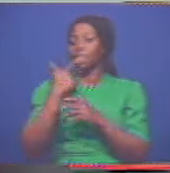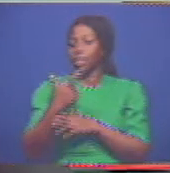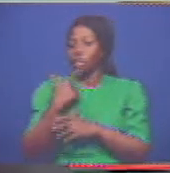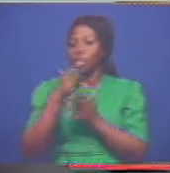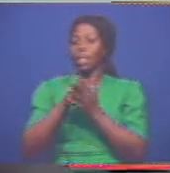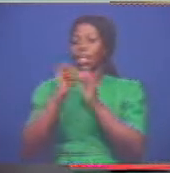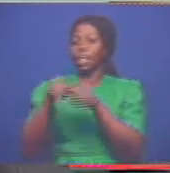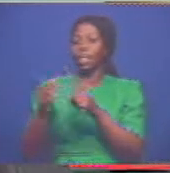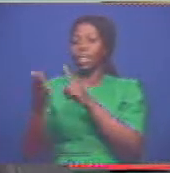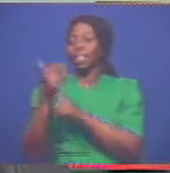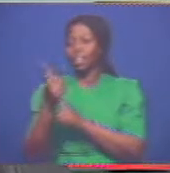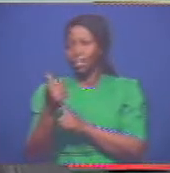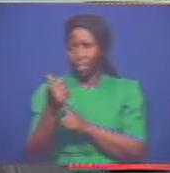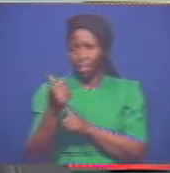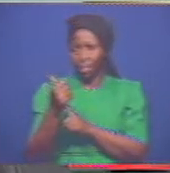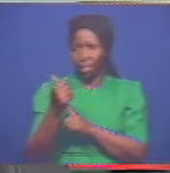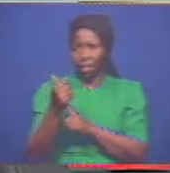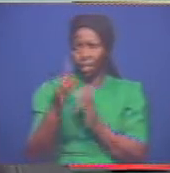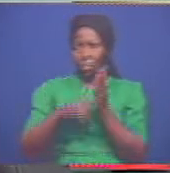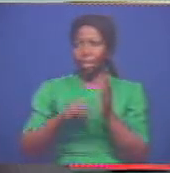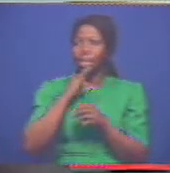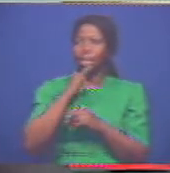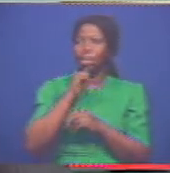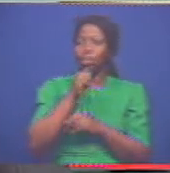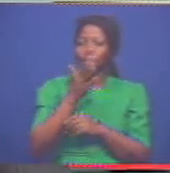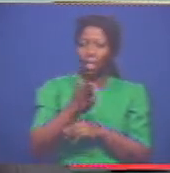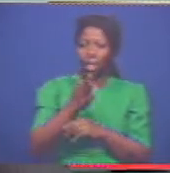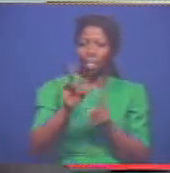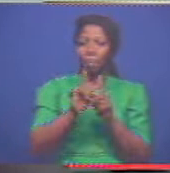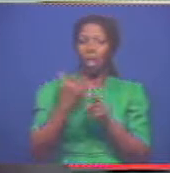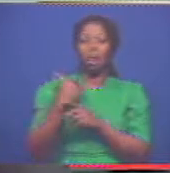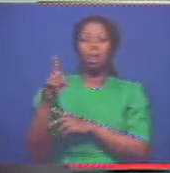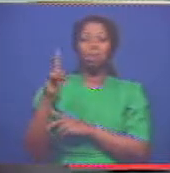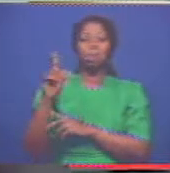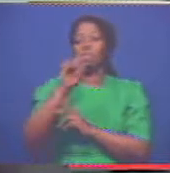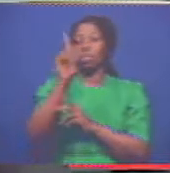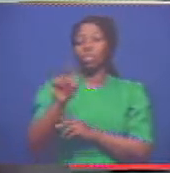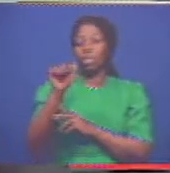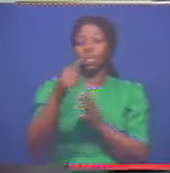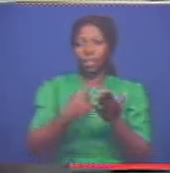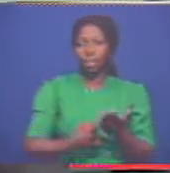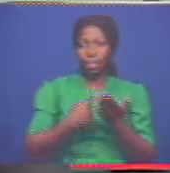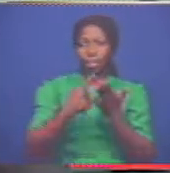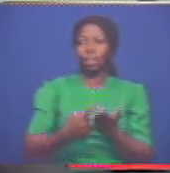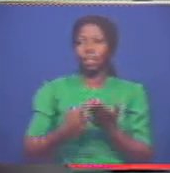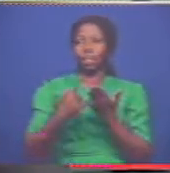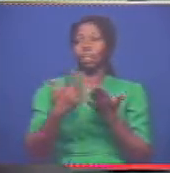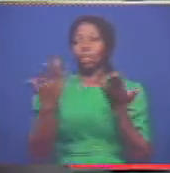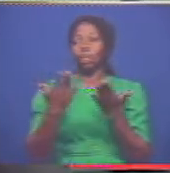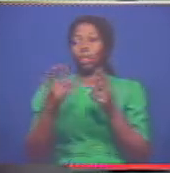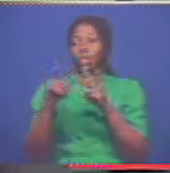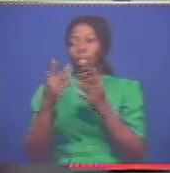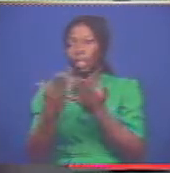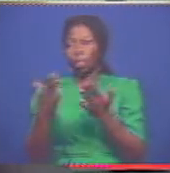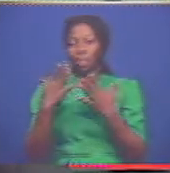question. This is also the legal question this debate. These are litigious country, if I may say, where you start something and